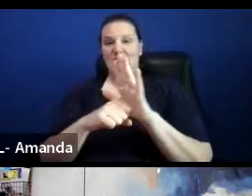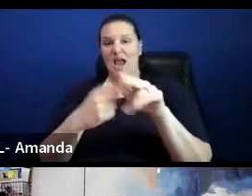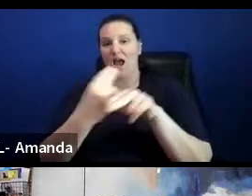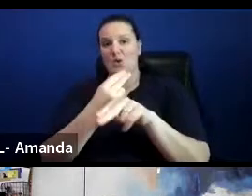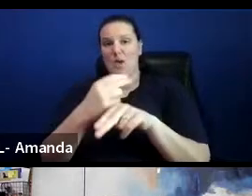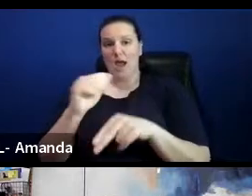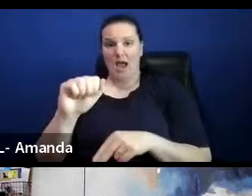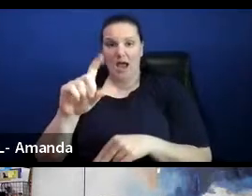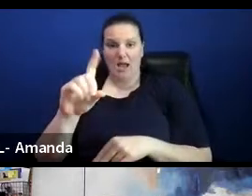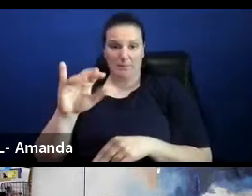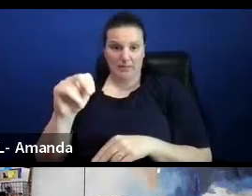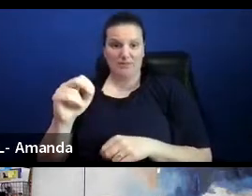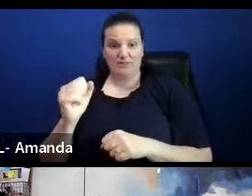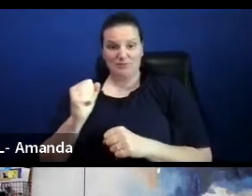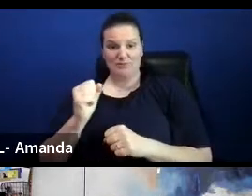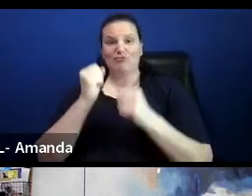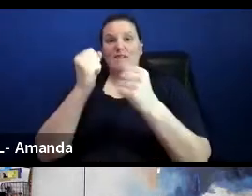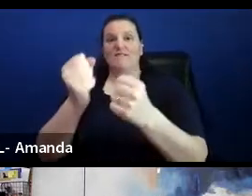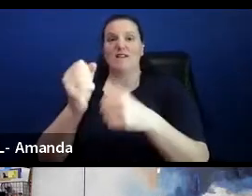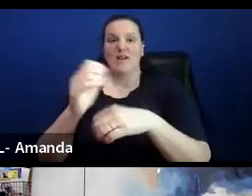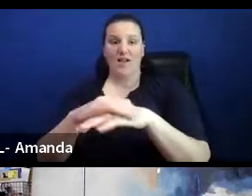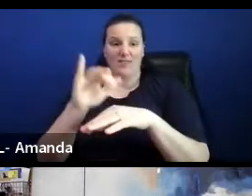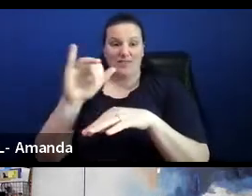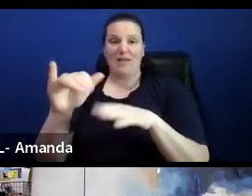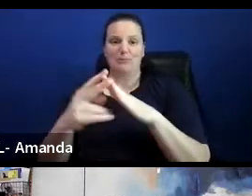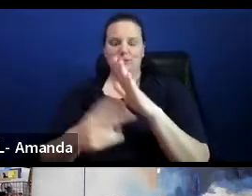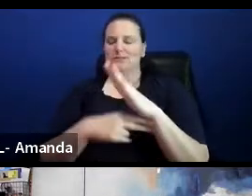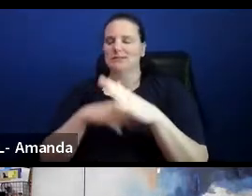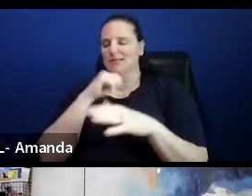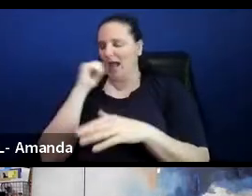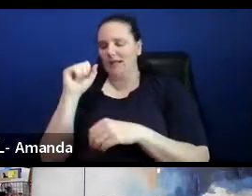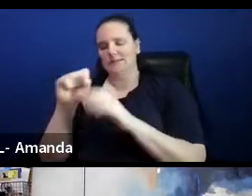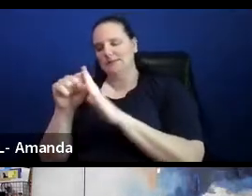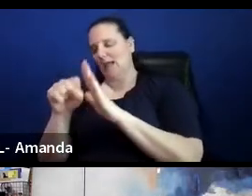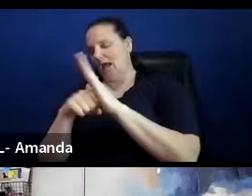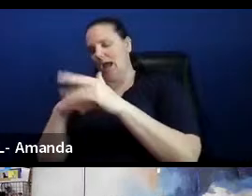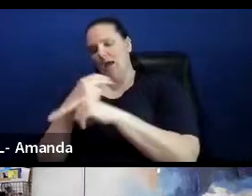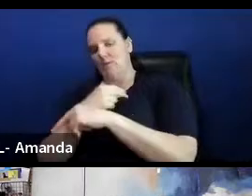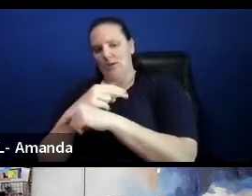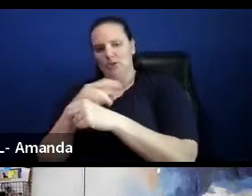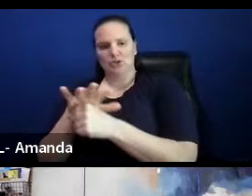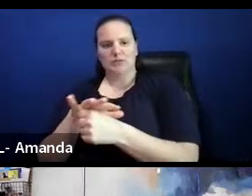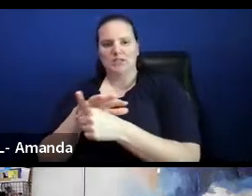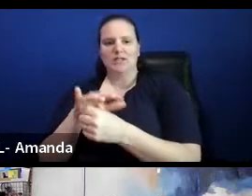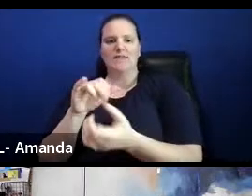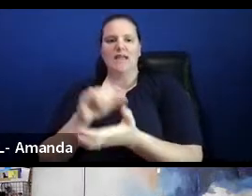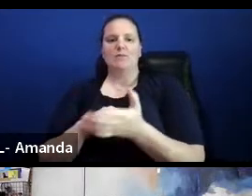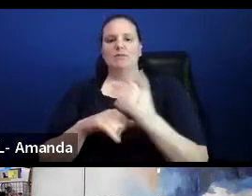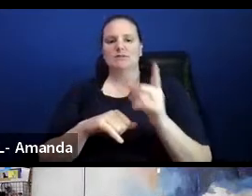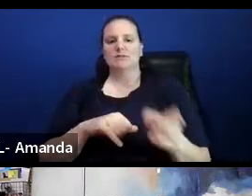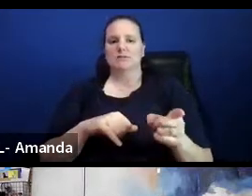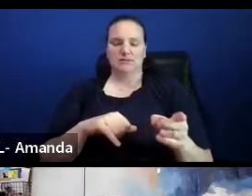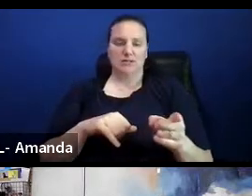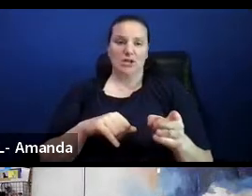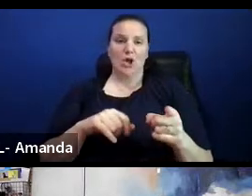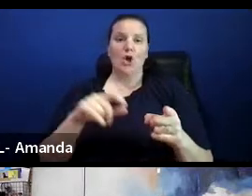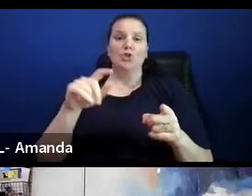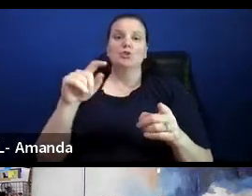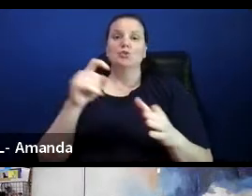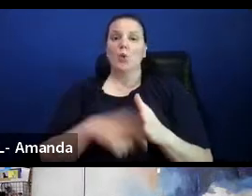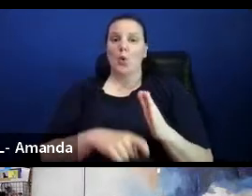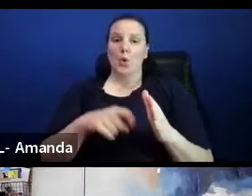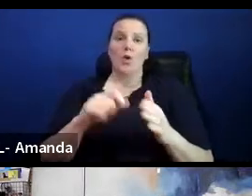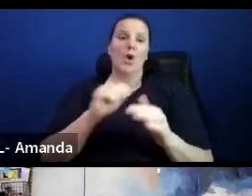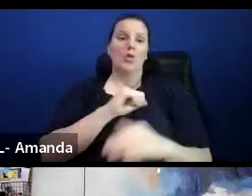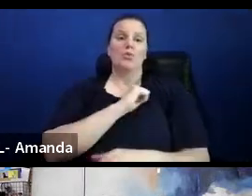driven across that bridge. It was not under state highway jurisdiction. It's a Maryland Toll Authority bridge, but an important